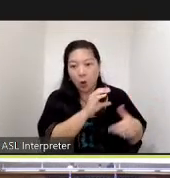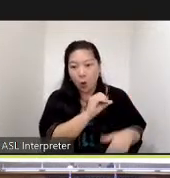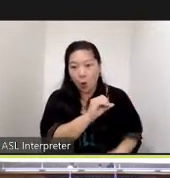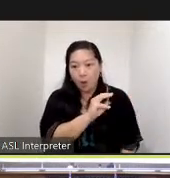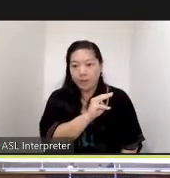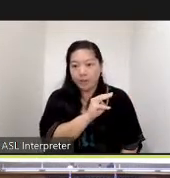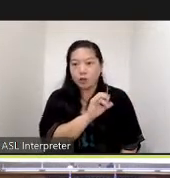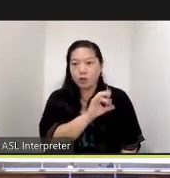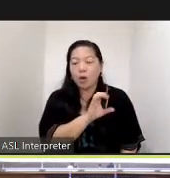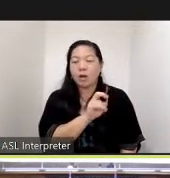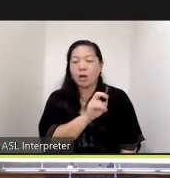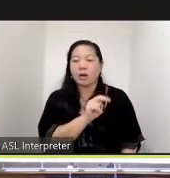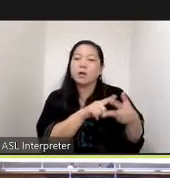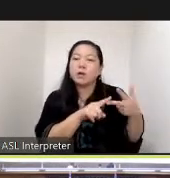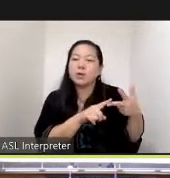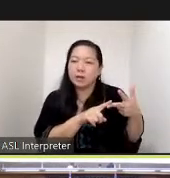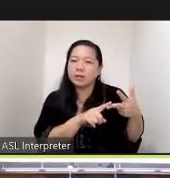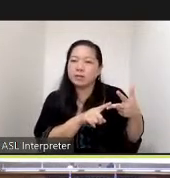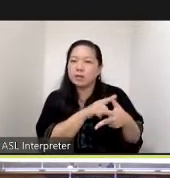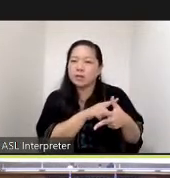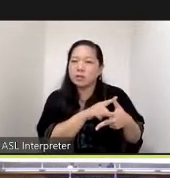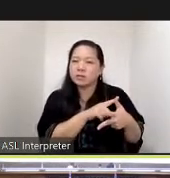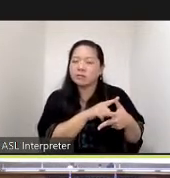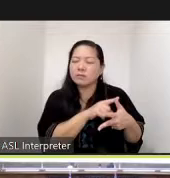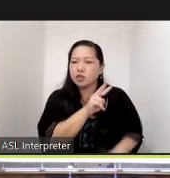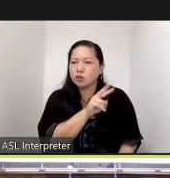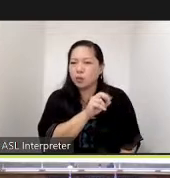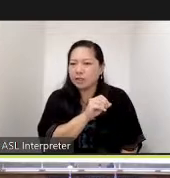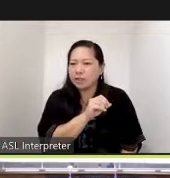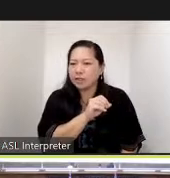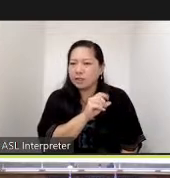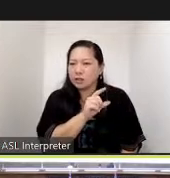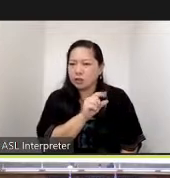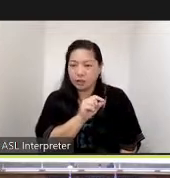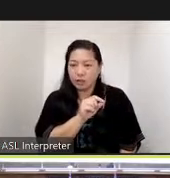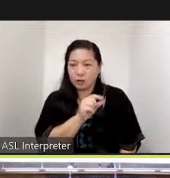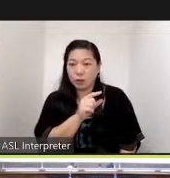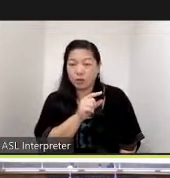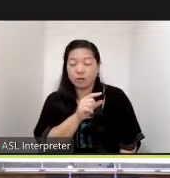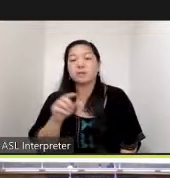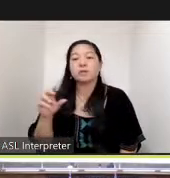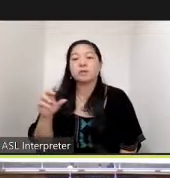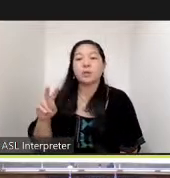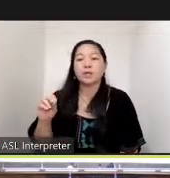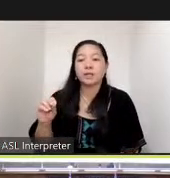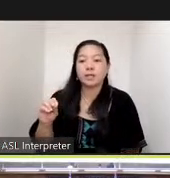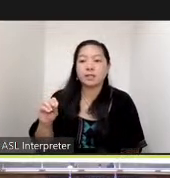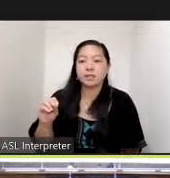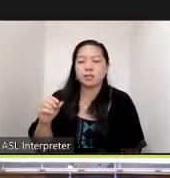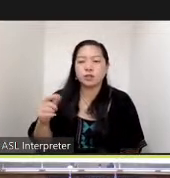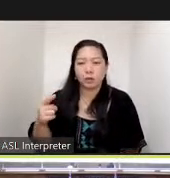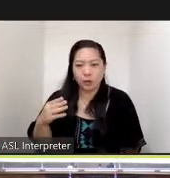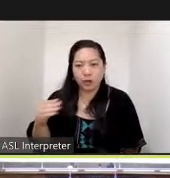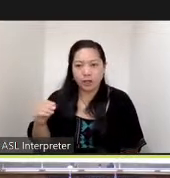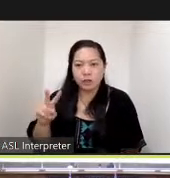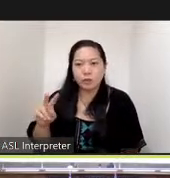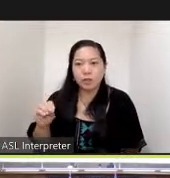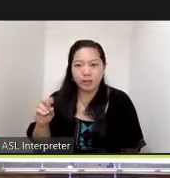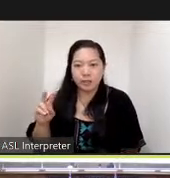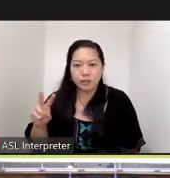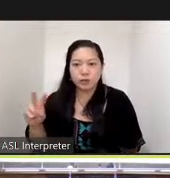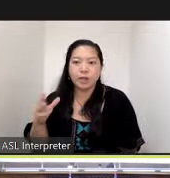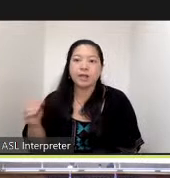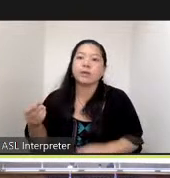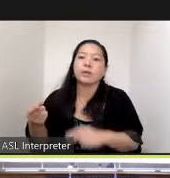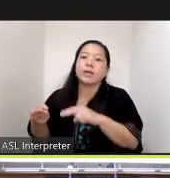female cases from 2020 to 2021 and then 2022, and there was a decrease in cases among males. But what we found was